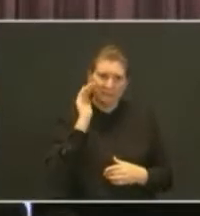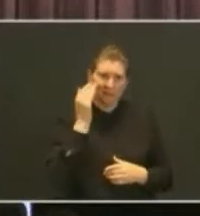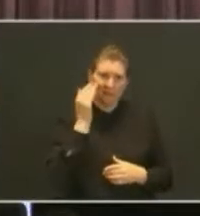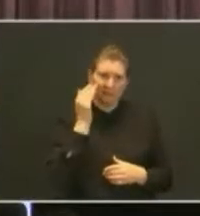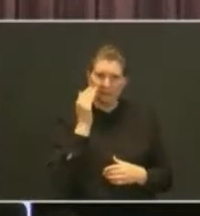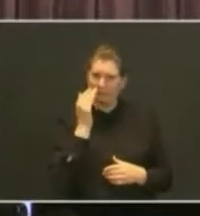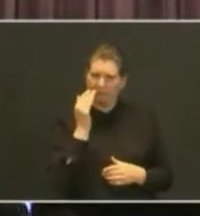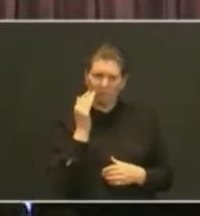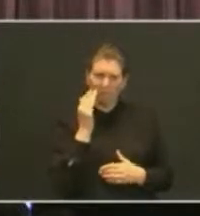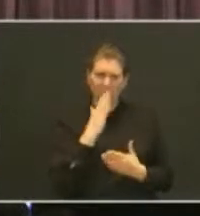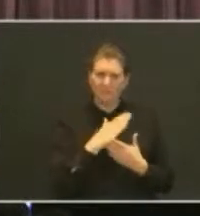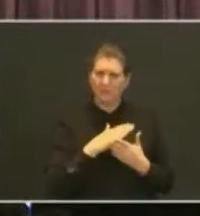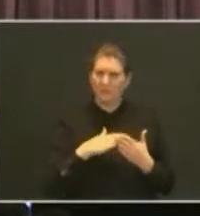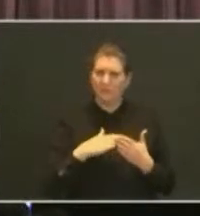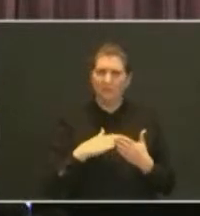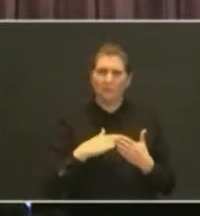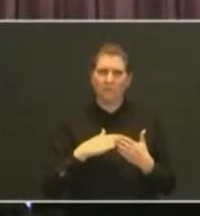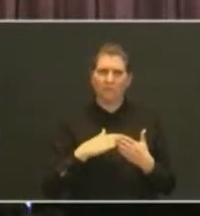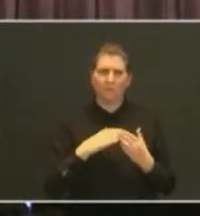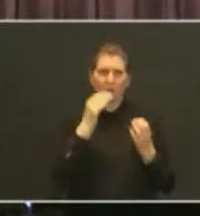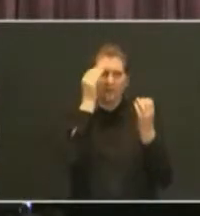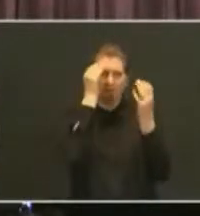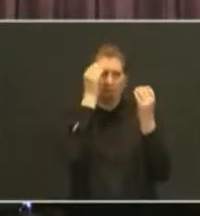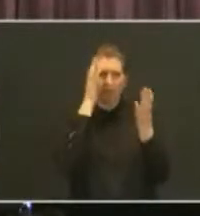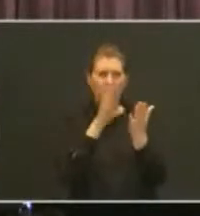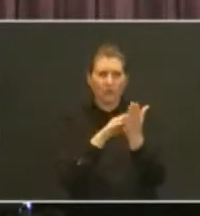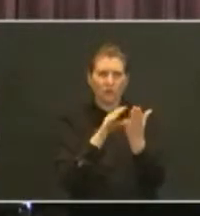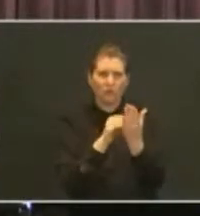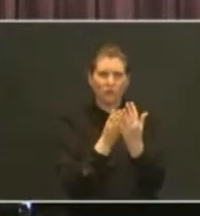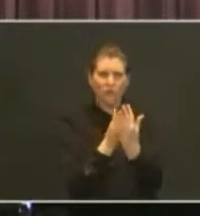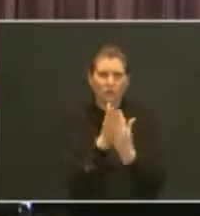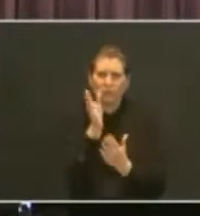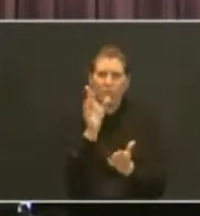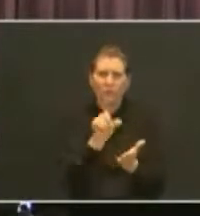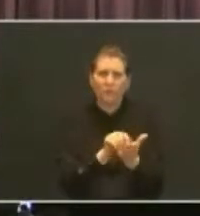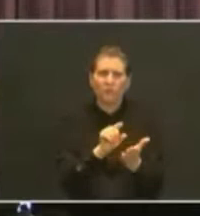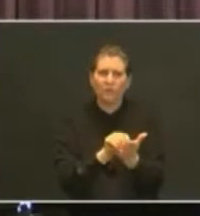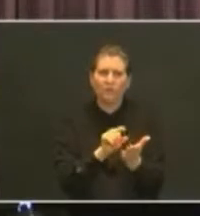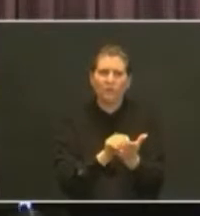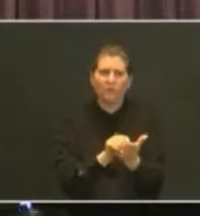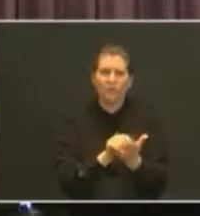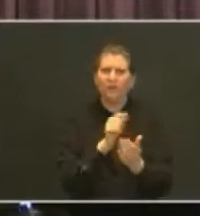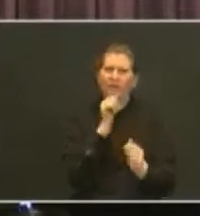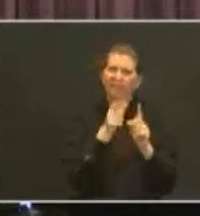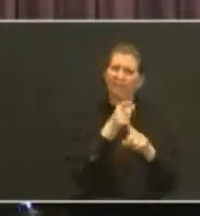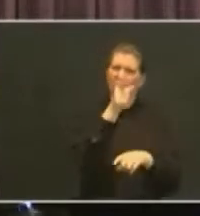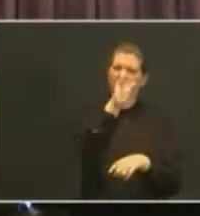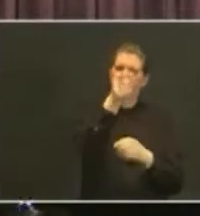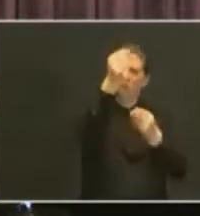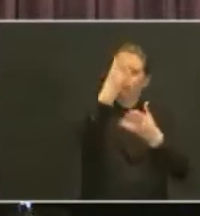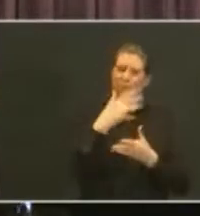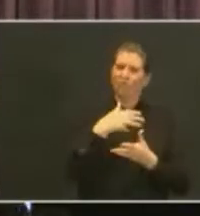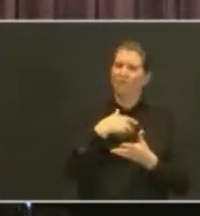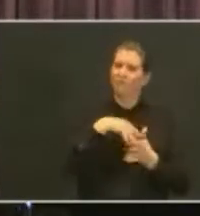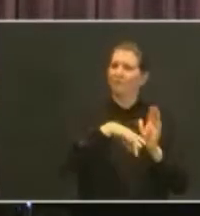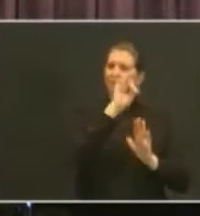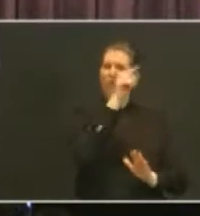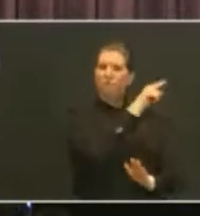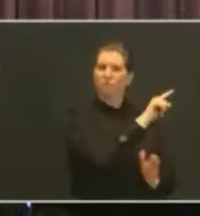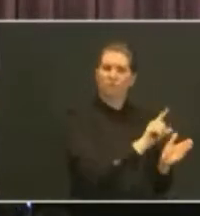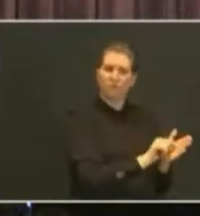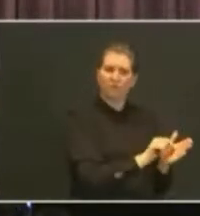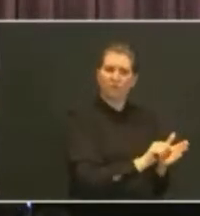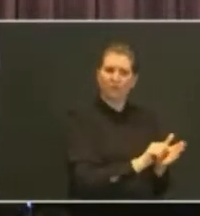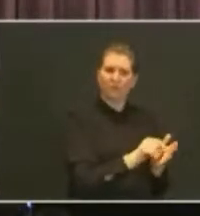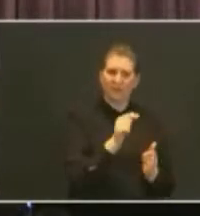the media. That doesn't speak to me to an ongoing involvement. The months of listening to Lieutenant Governor McKee talk about